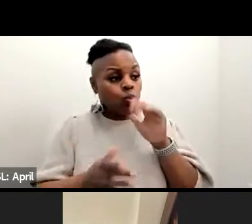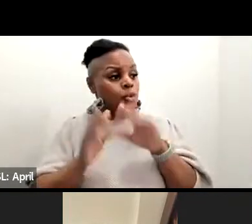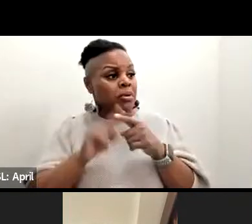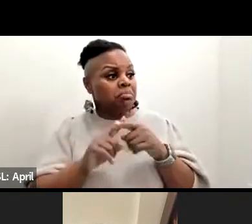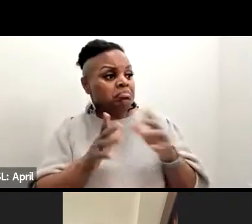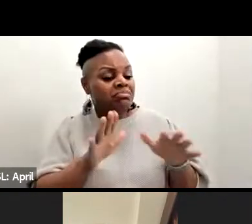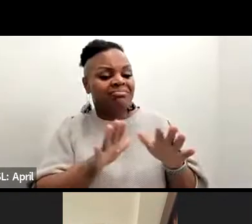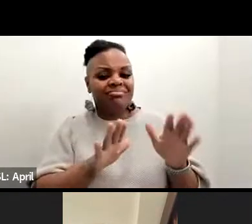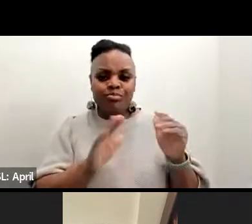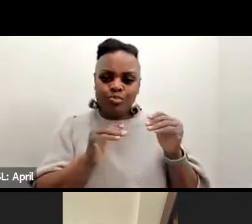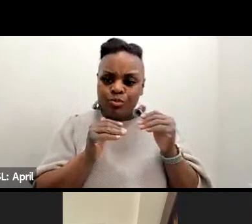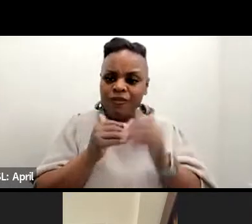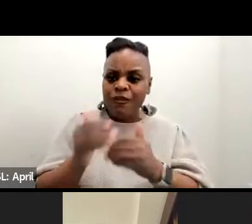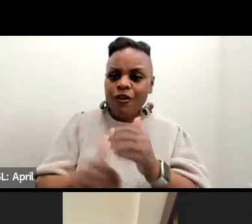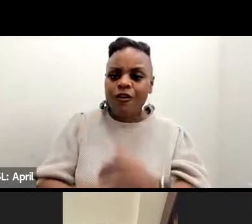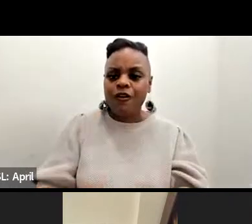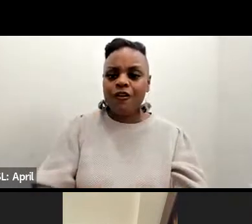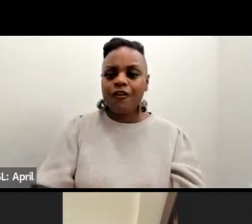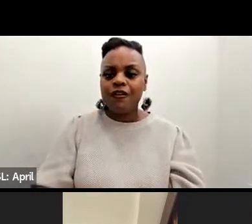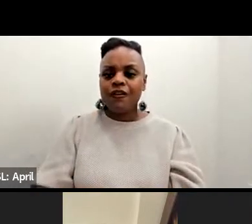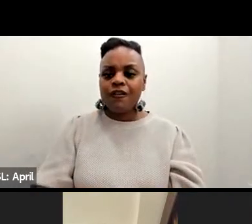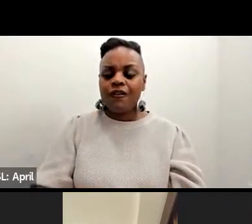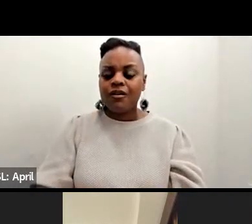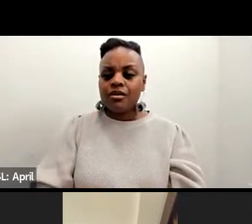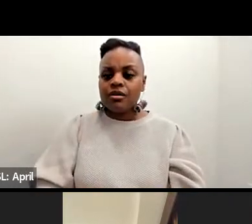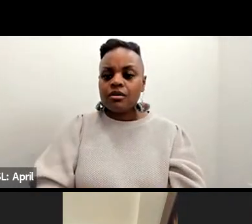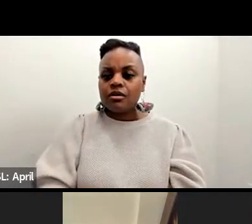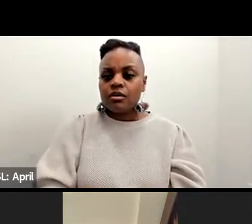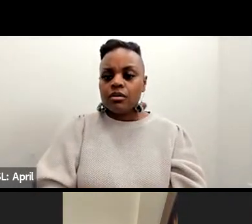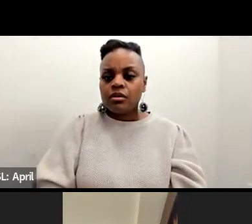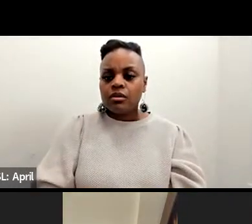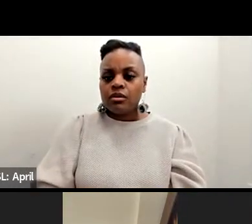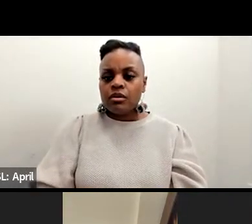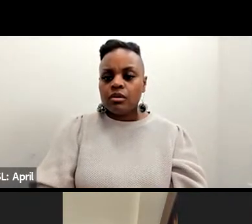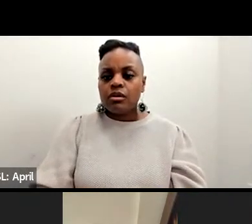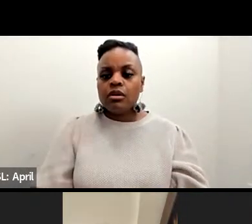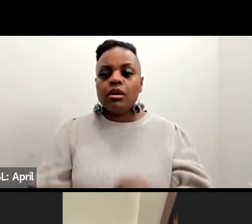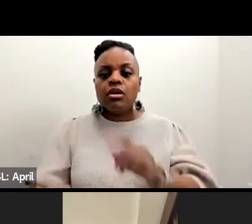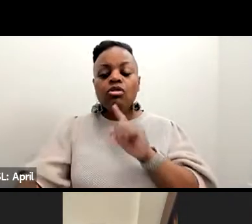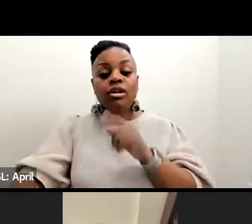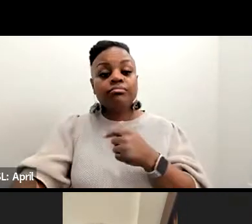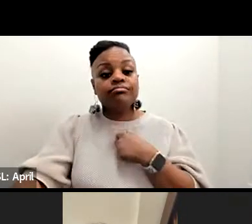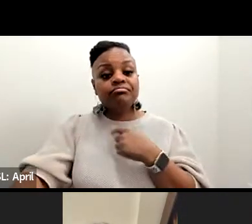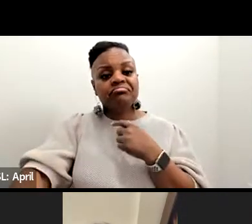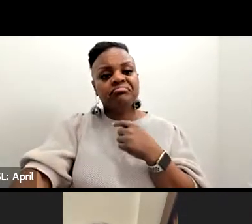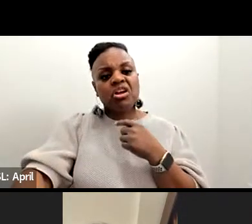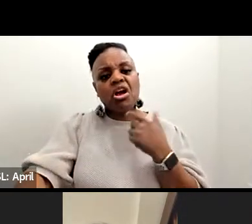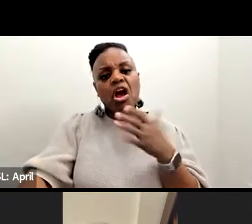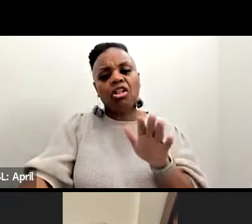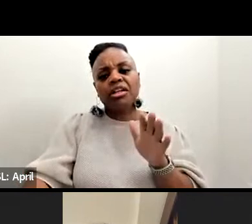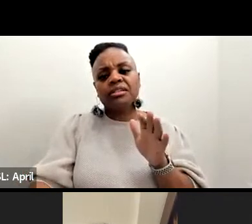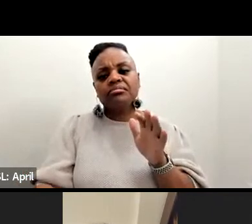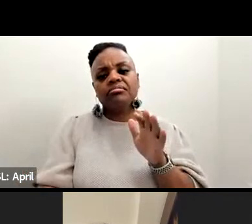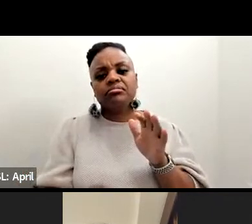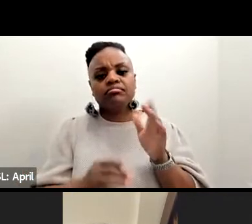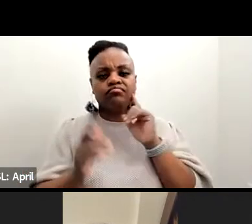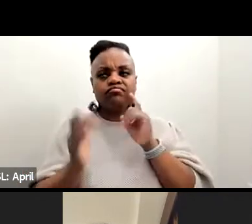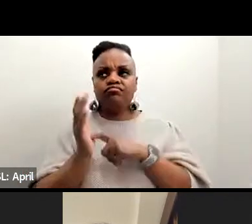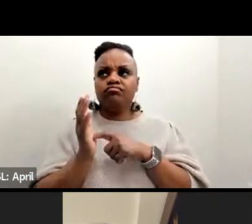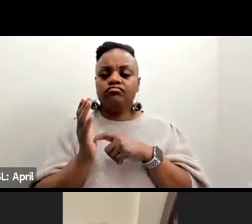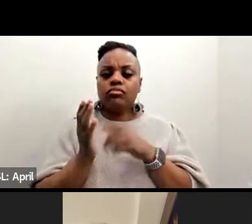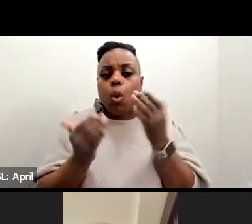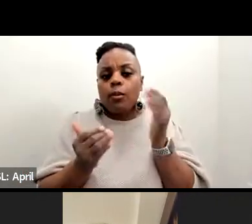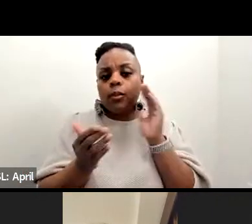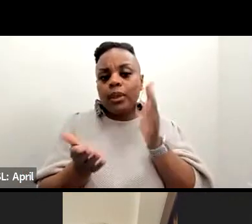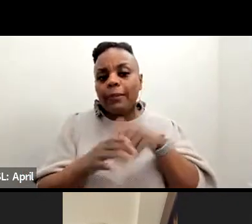as well, and what we hope to show in the book is that the world we live in, or the reality they see, is not one in which they're debating whether